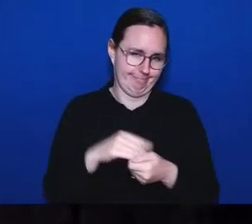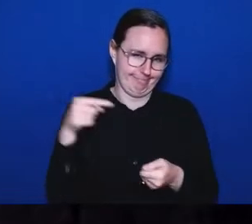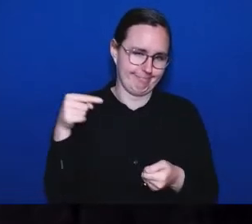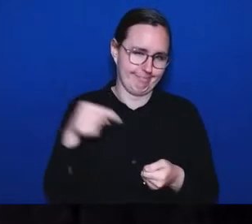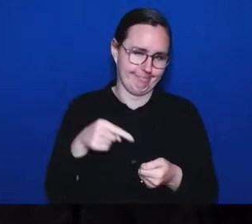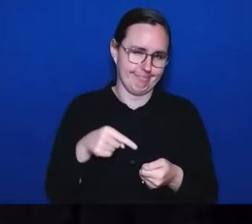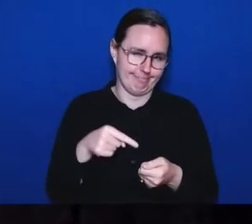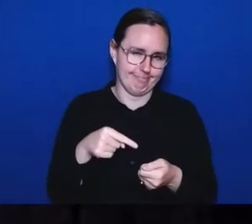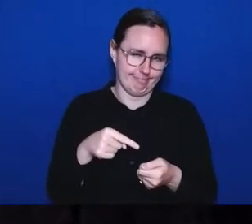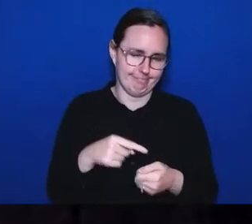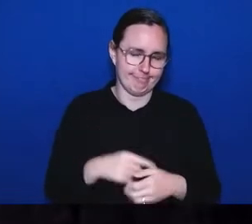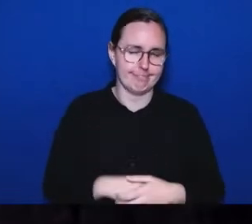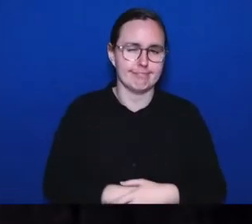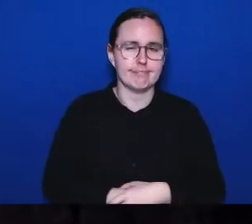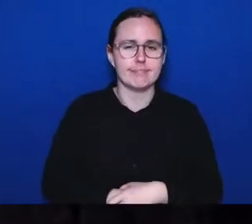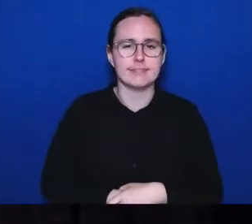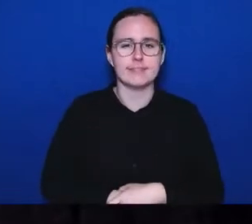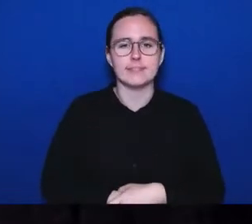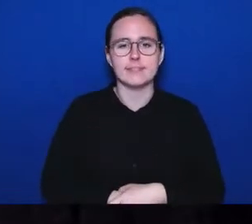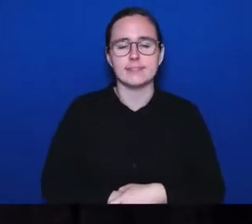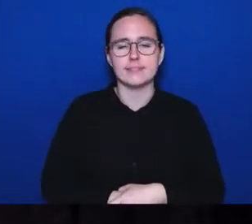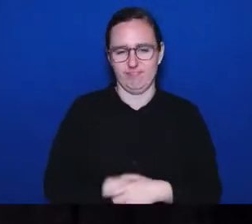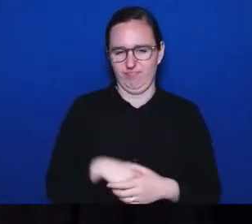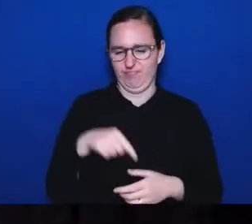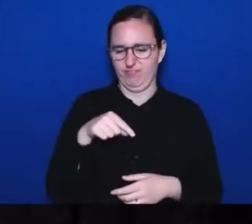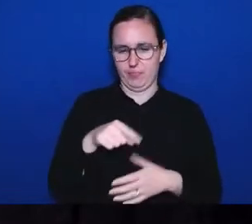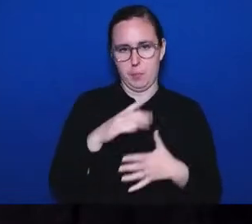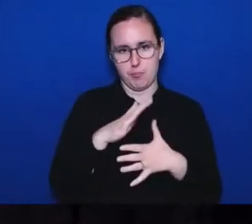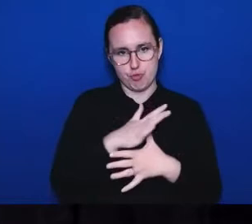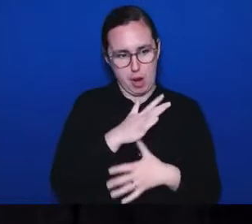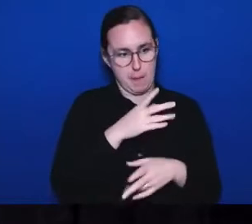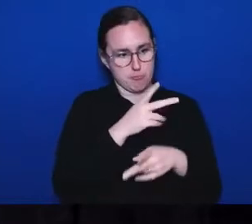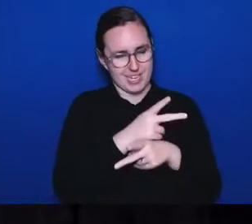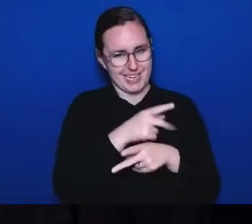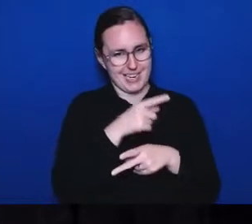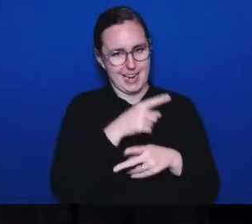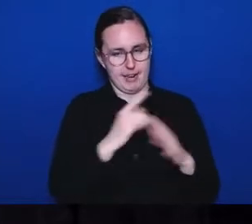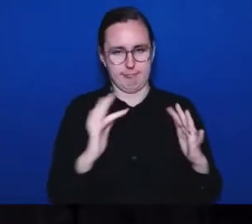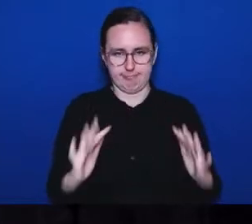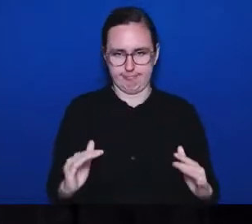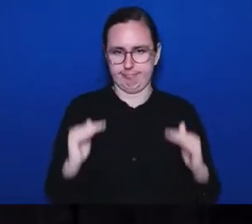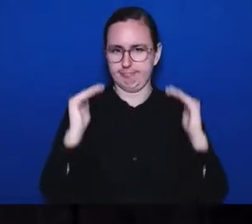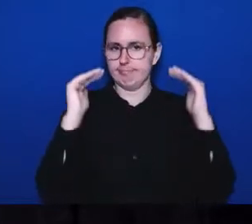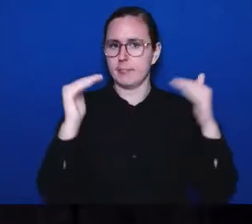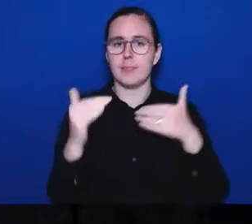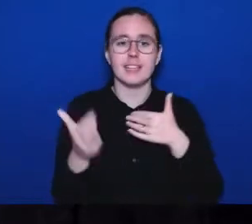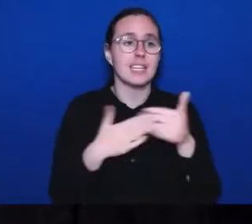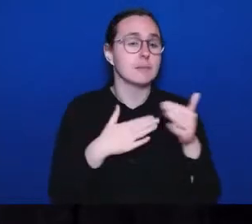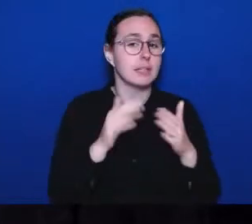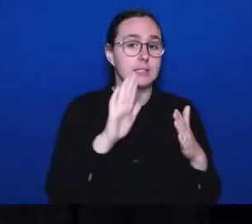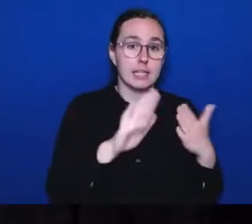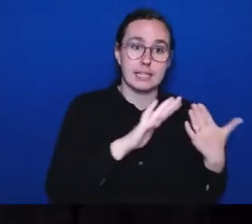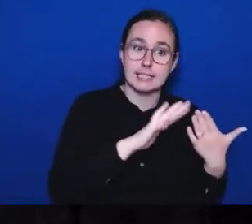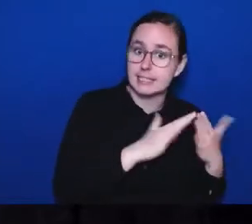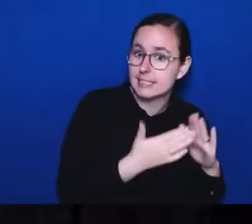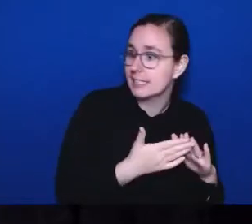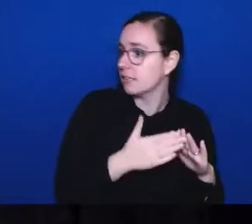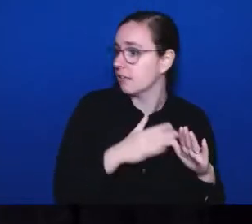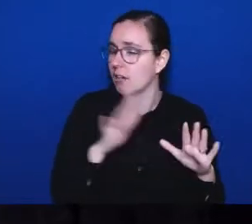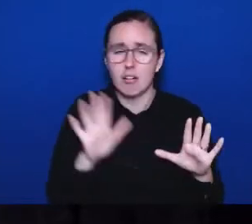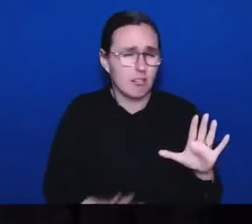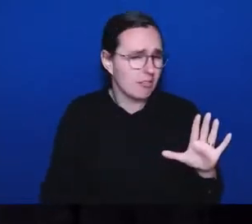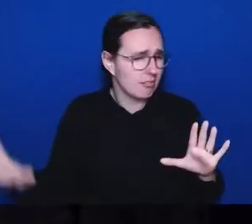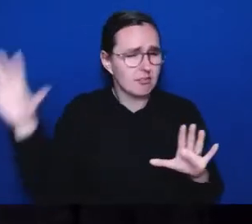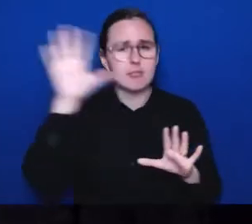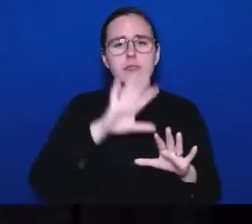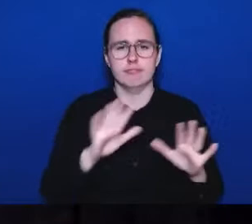BC get the care they need in primary care. That helps them stay healthy, and it helps us also in providing all the other